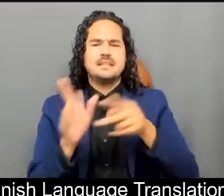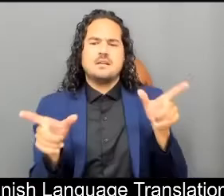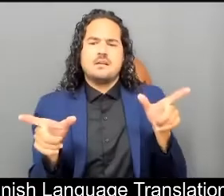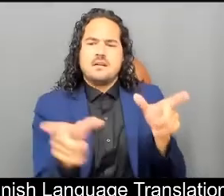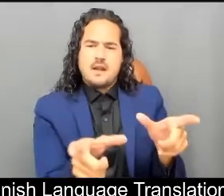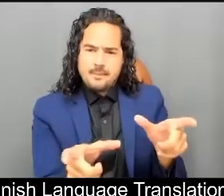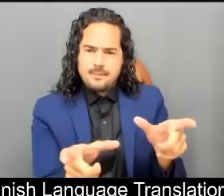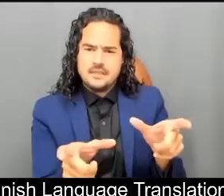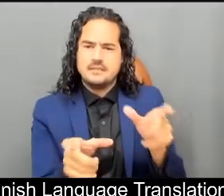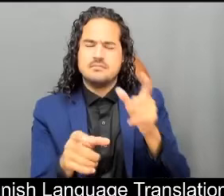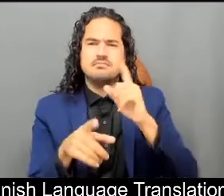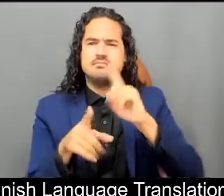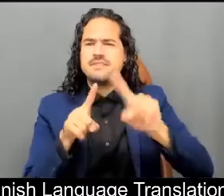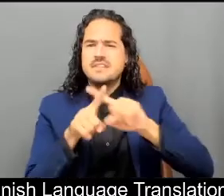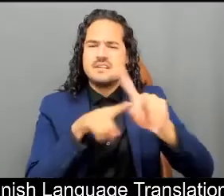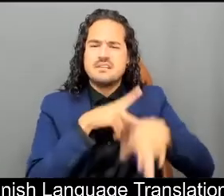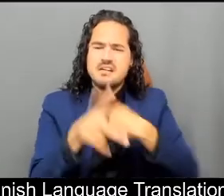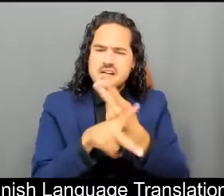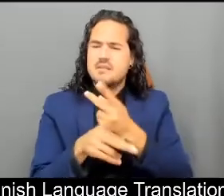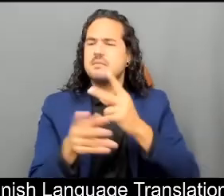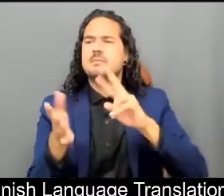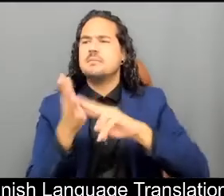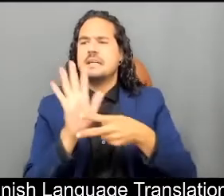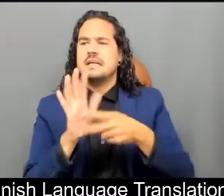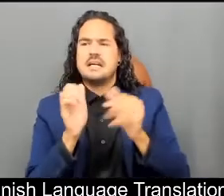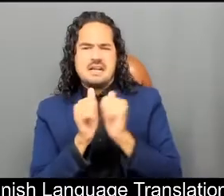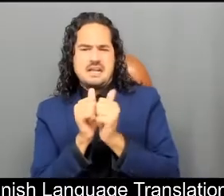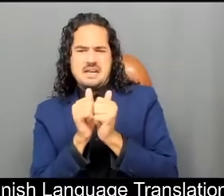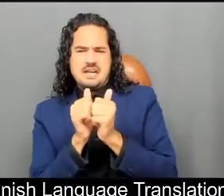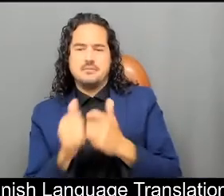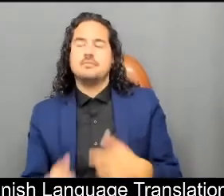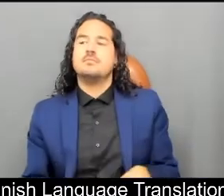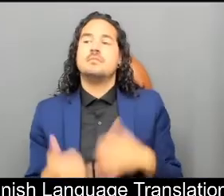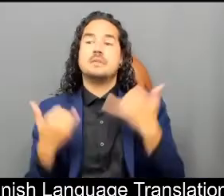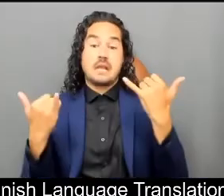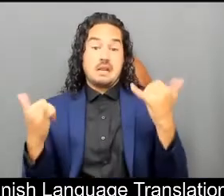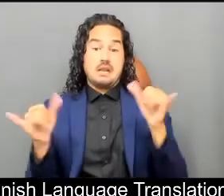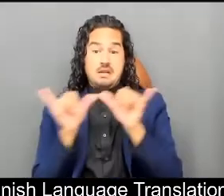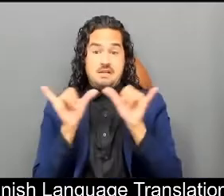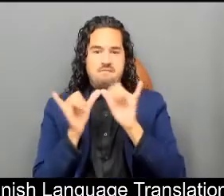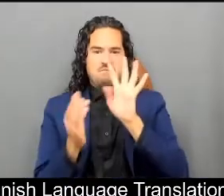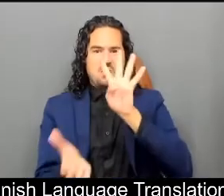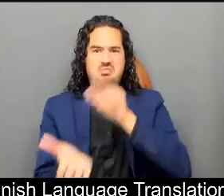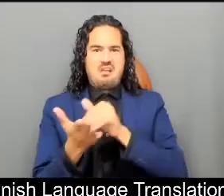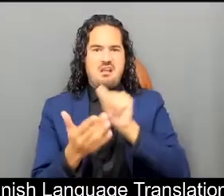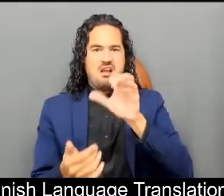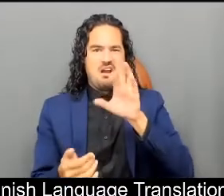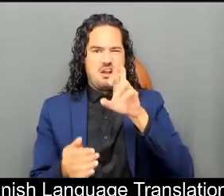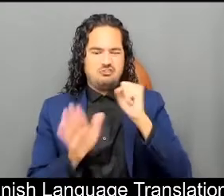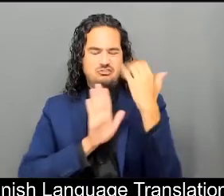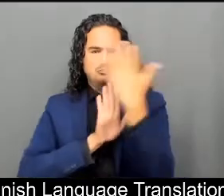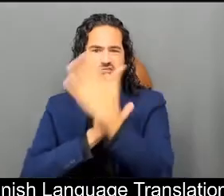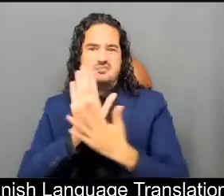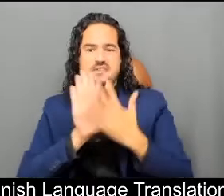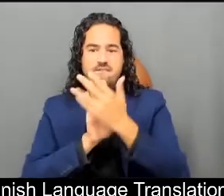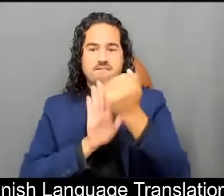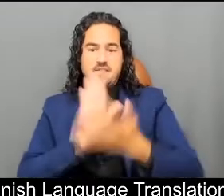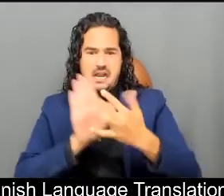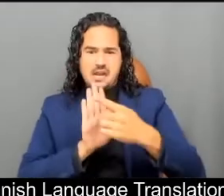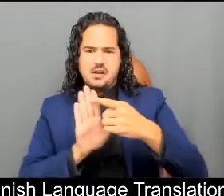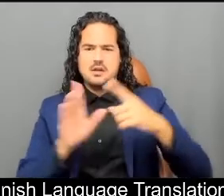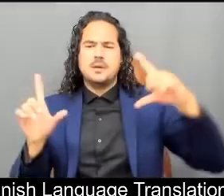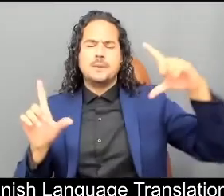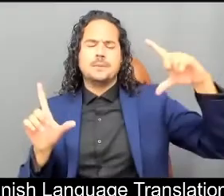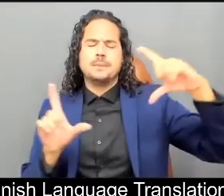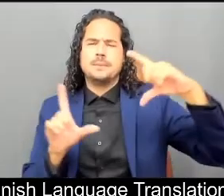to roughly a 4,000 acre fire here in a couple of minutes. Coming up, Division Charlie's actually looking really